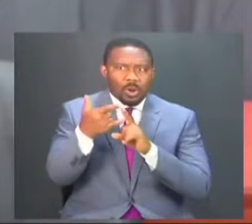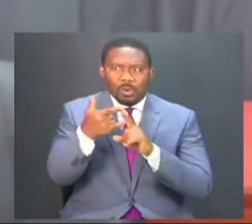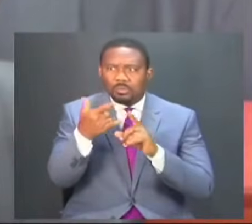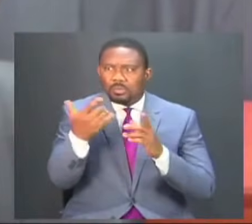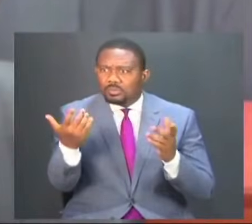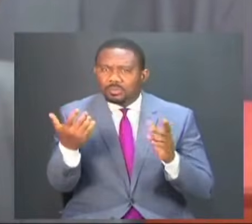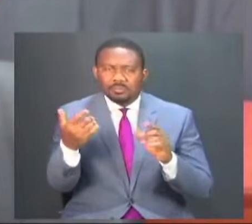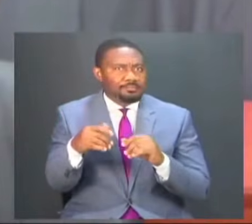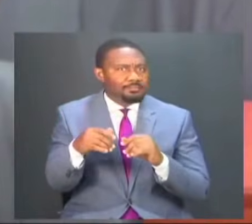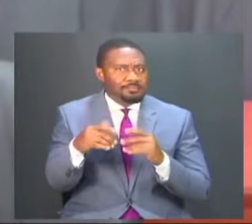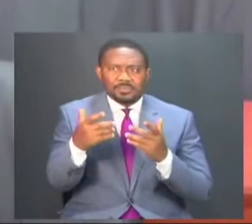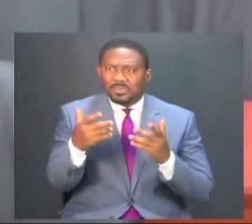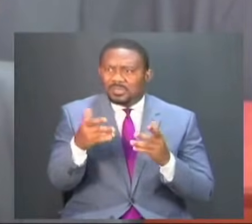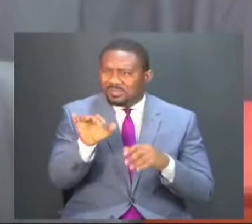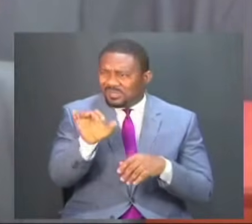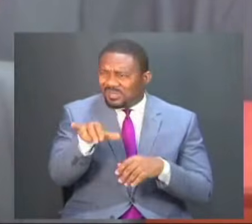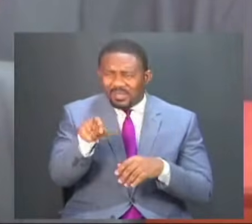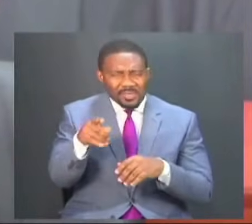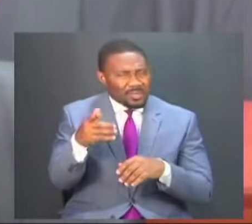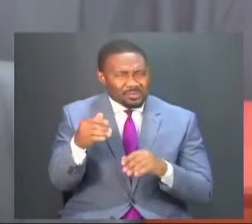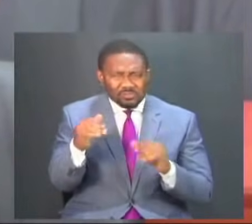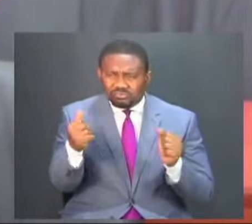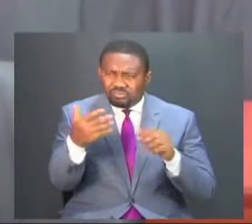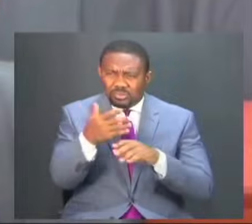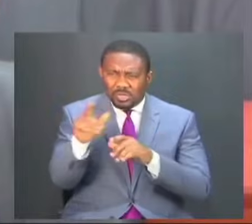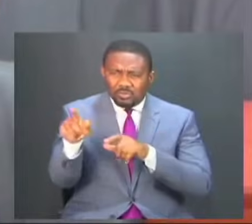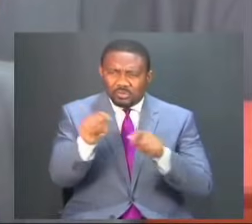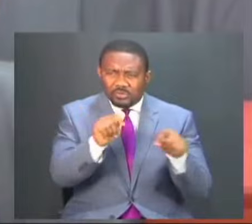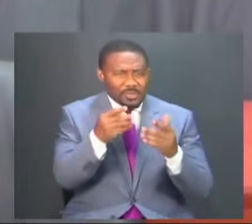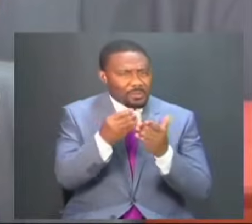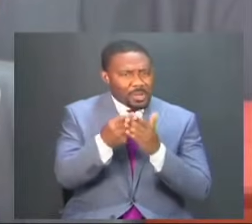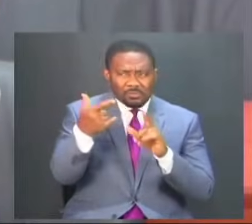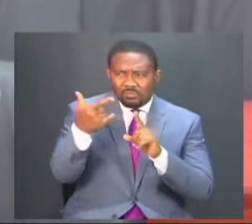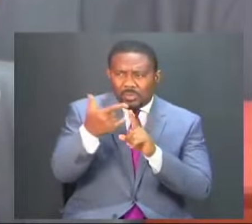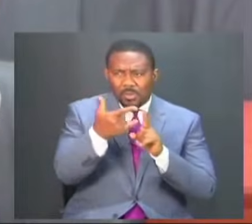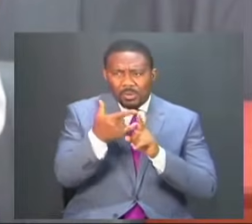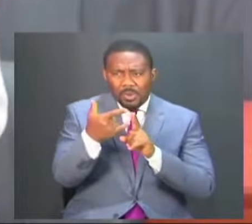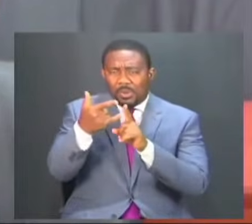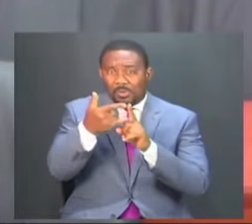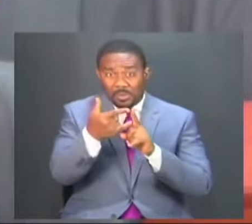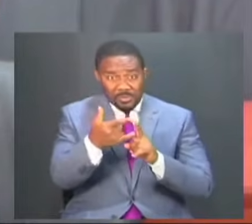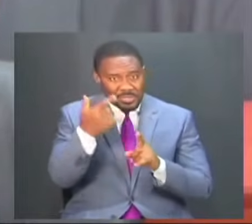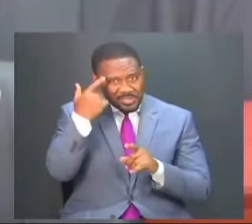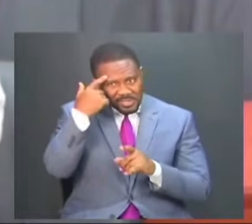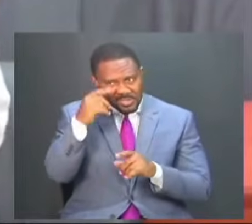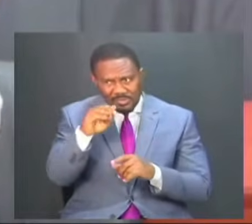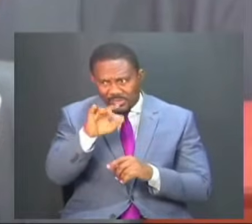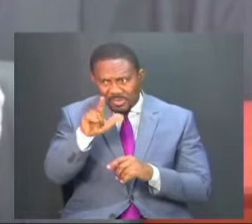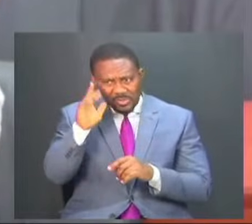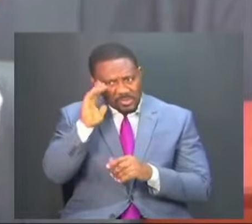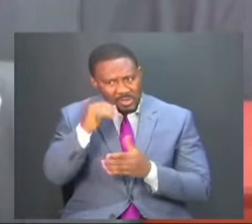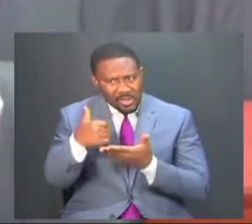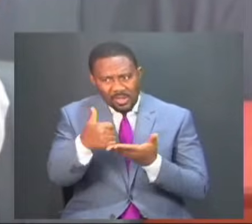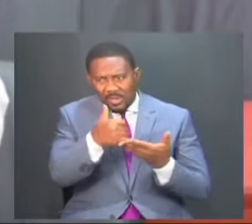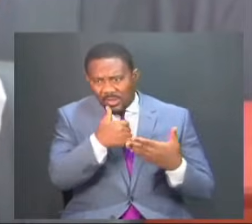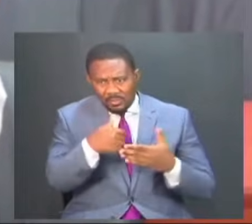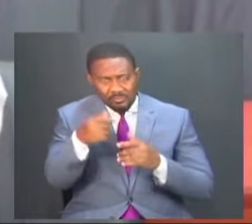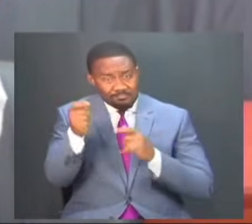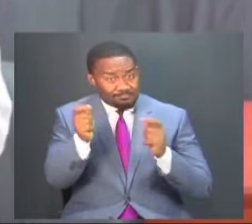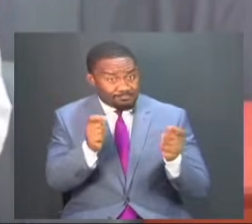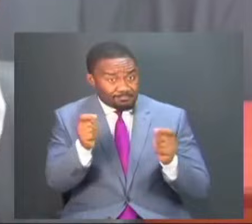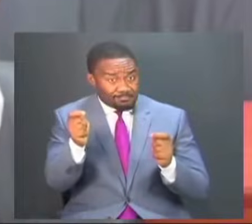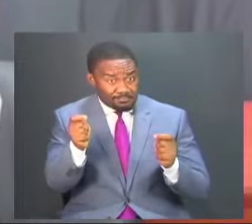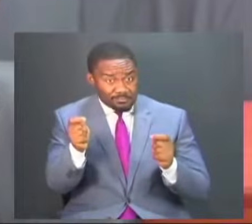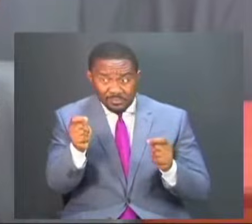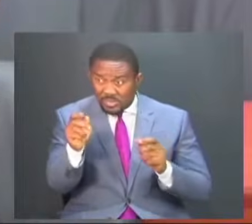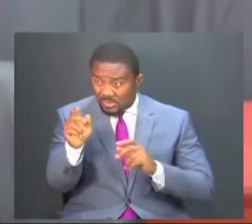think this bill will help us regulate the entire sector, entire system, to make sure that